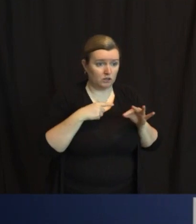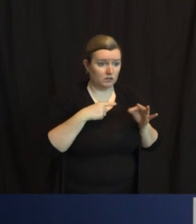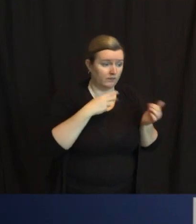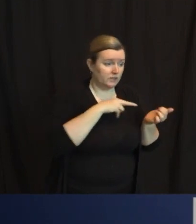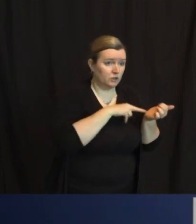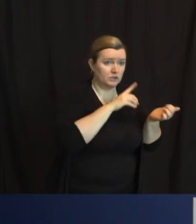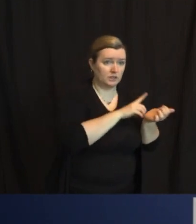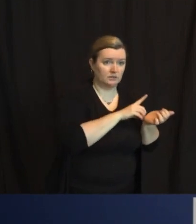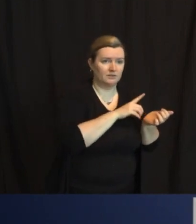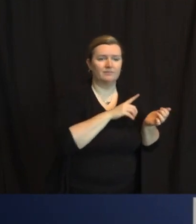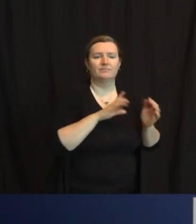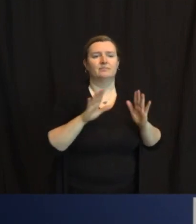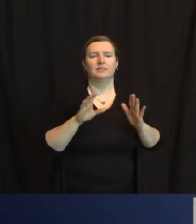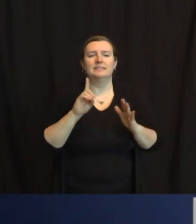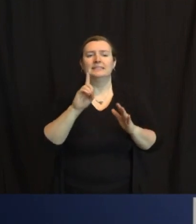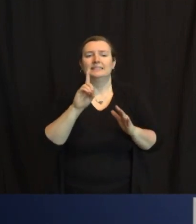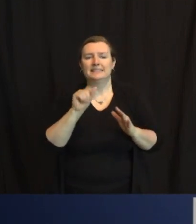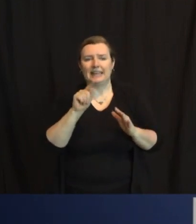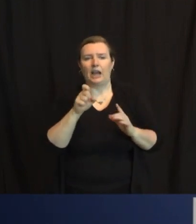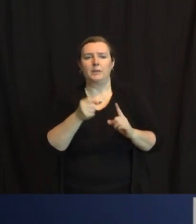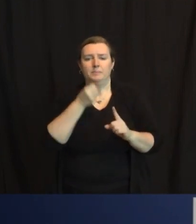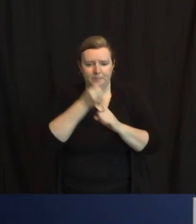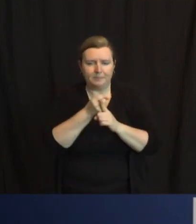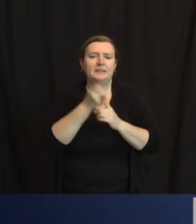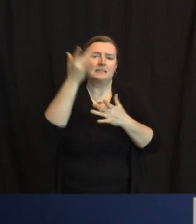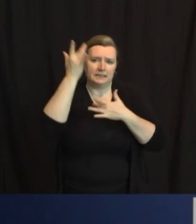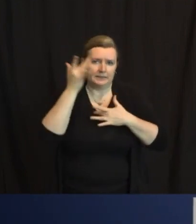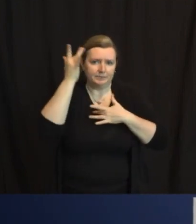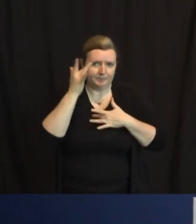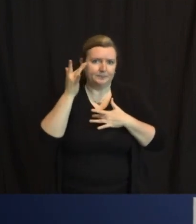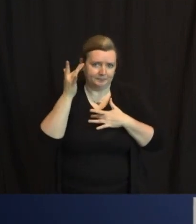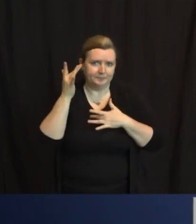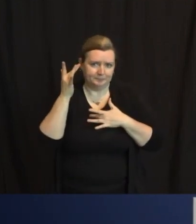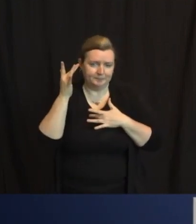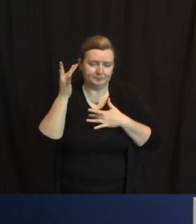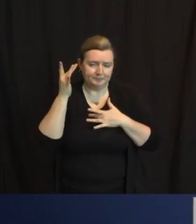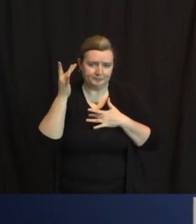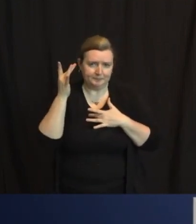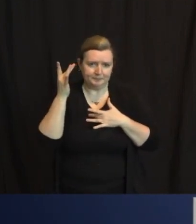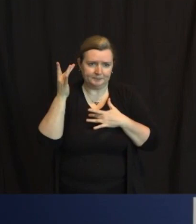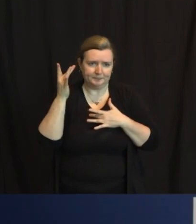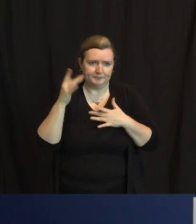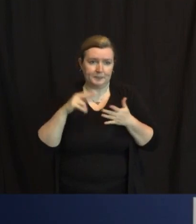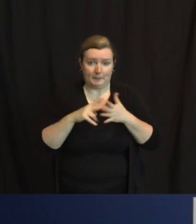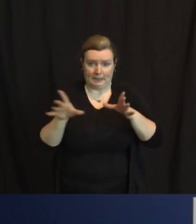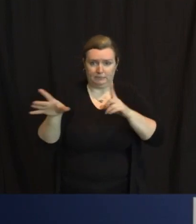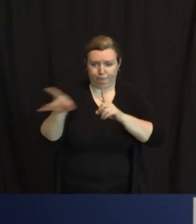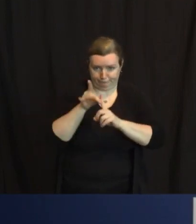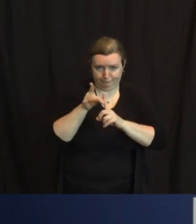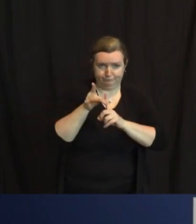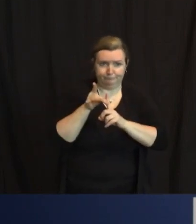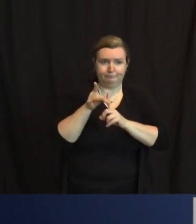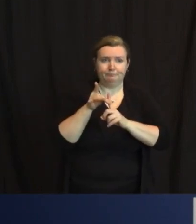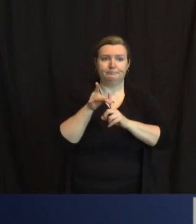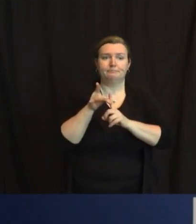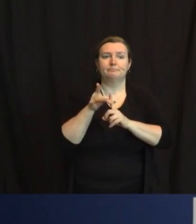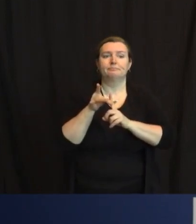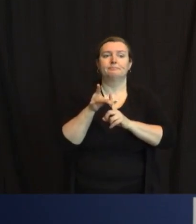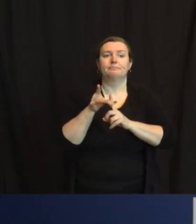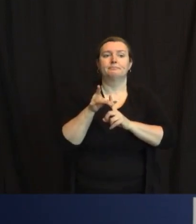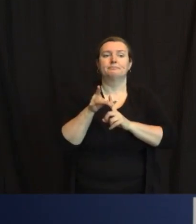because that's our best judge of when somebody first got infected and then sick, and that matters more to us than